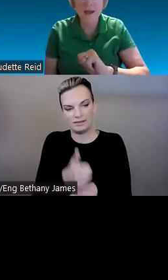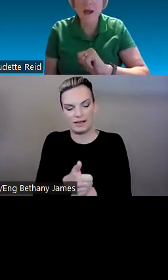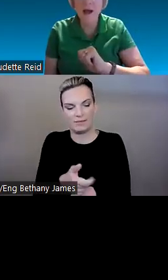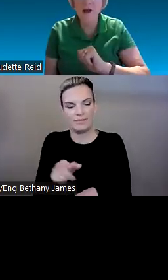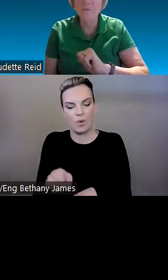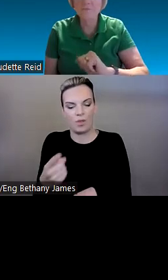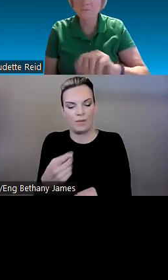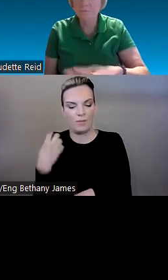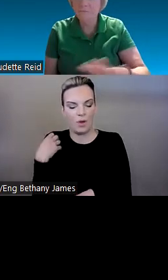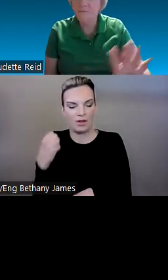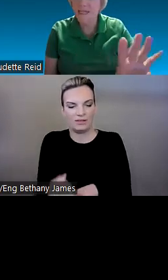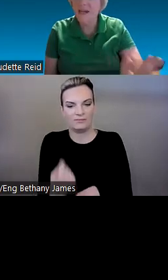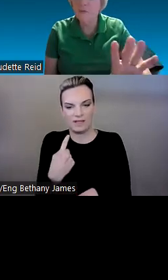way.